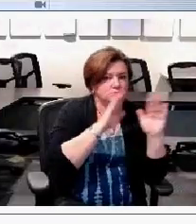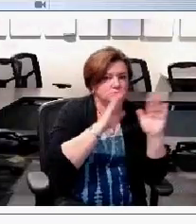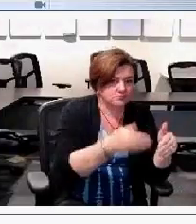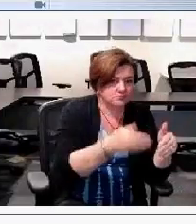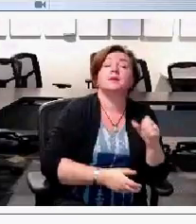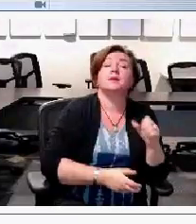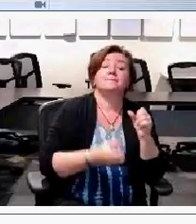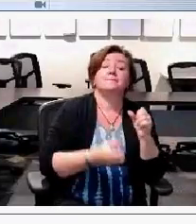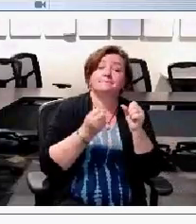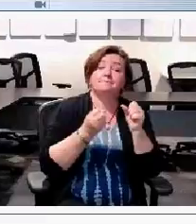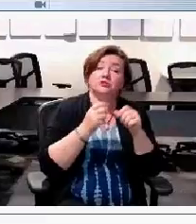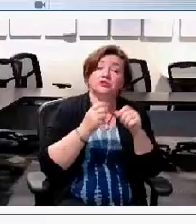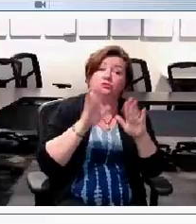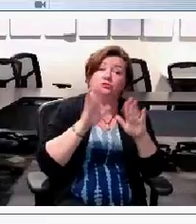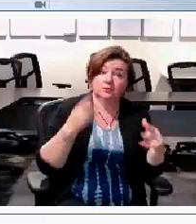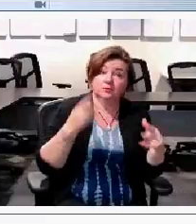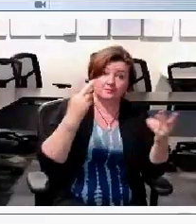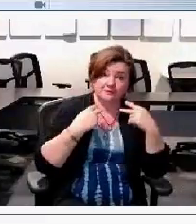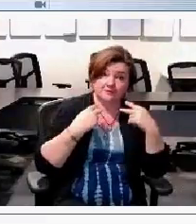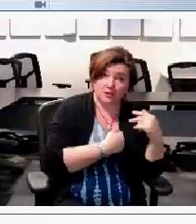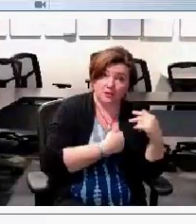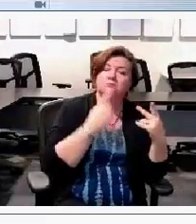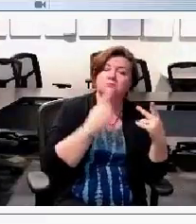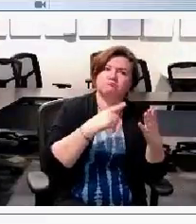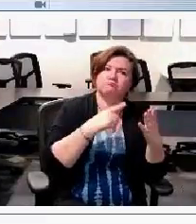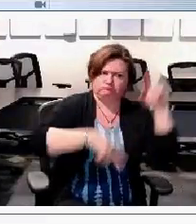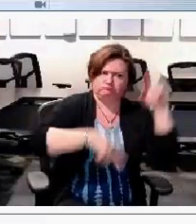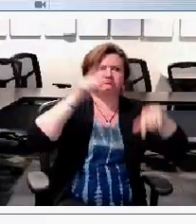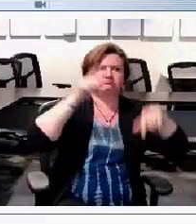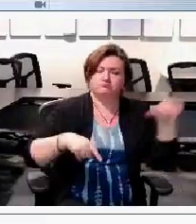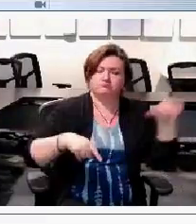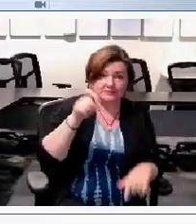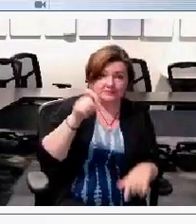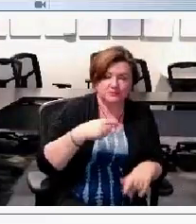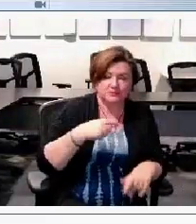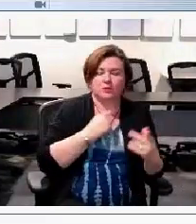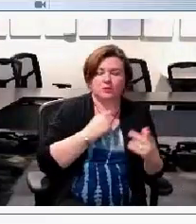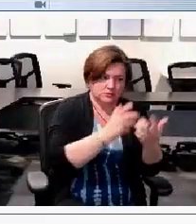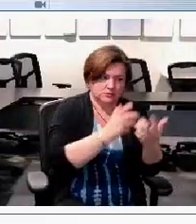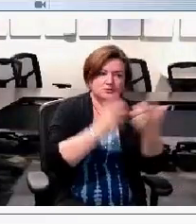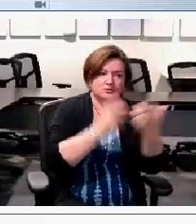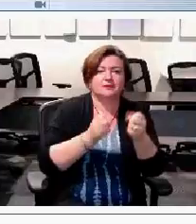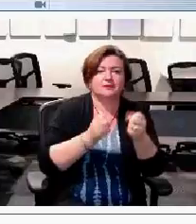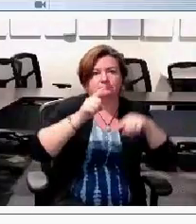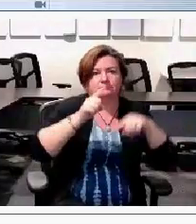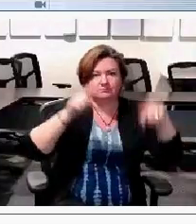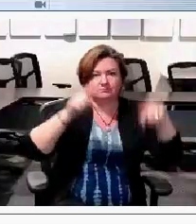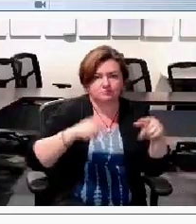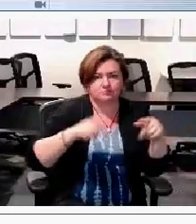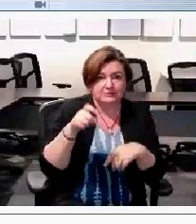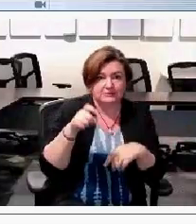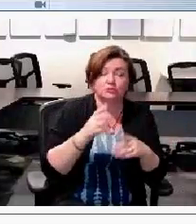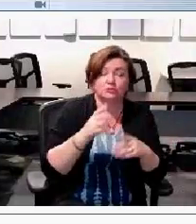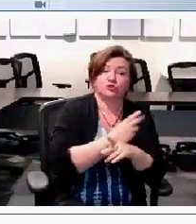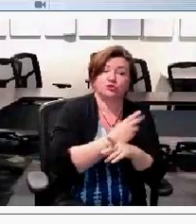are very diverse, and we are trying to address diverse needs. And so we do